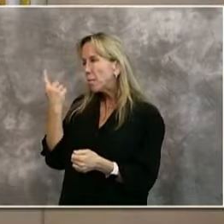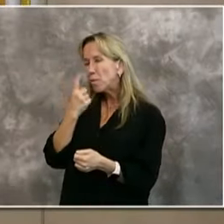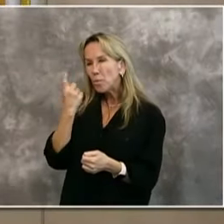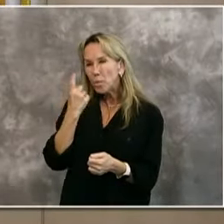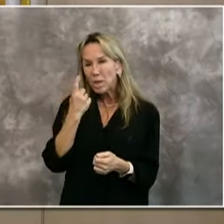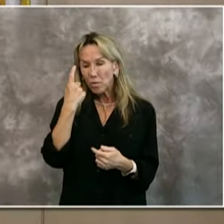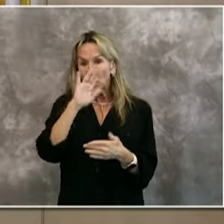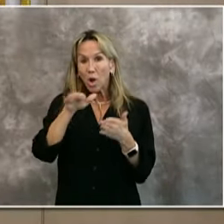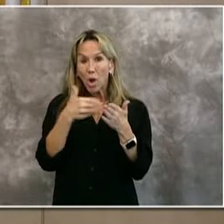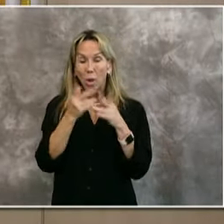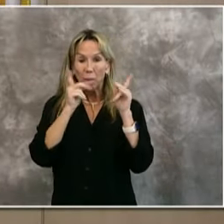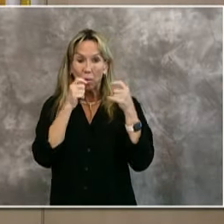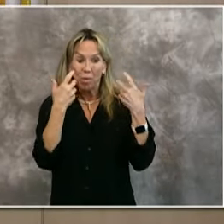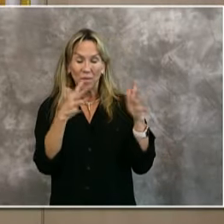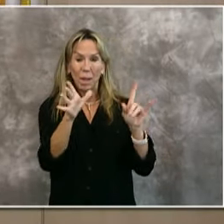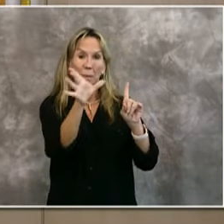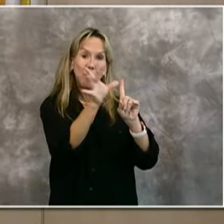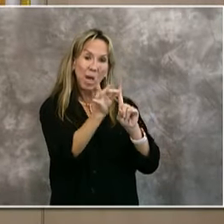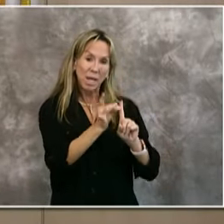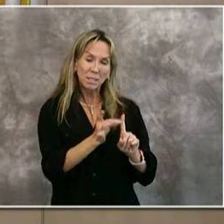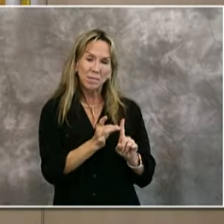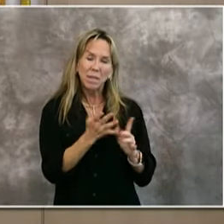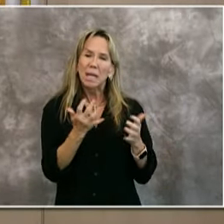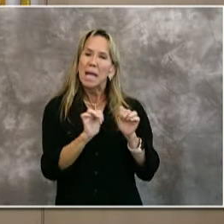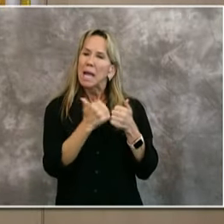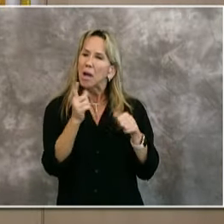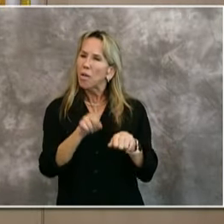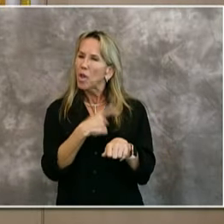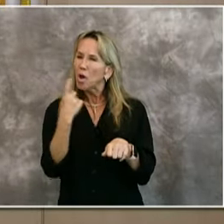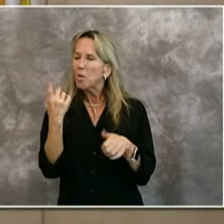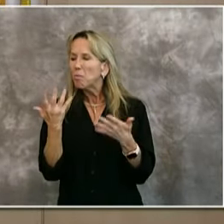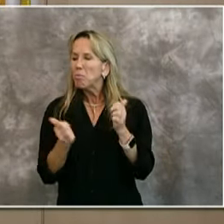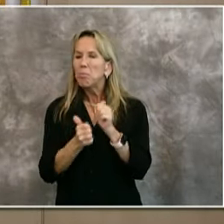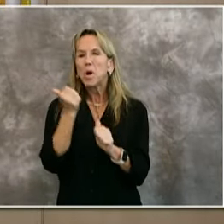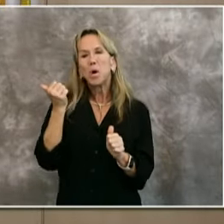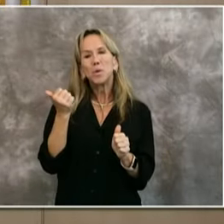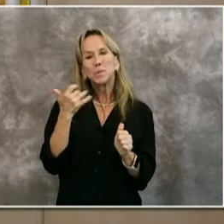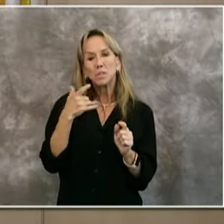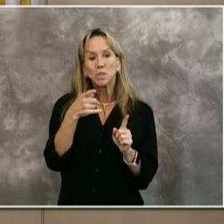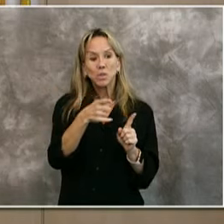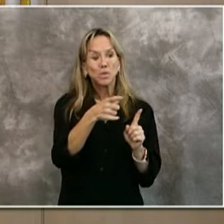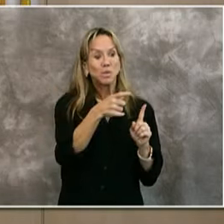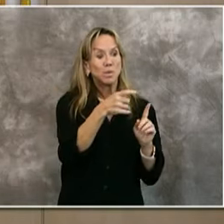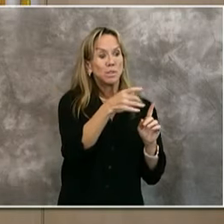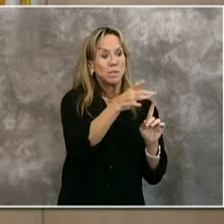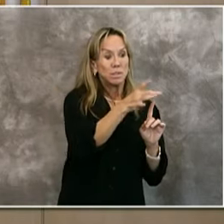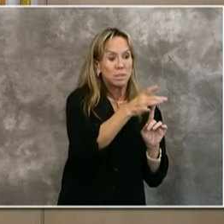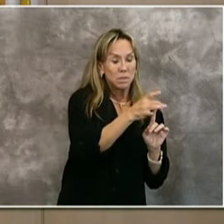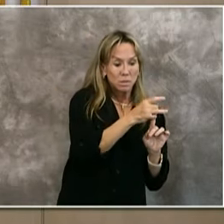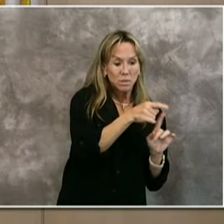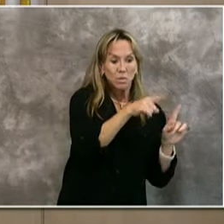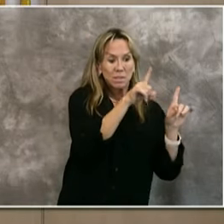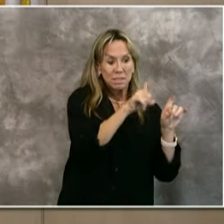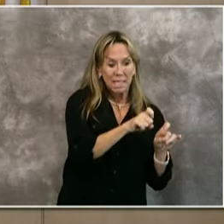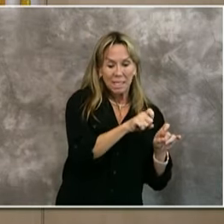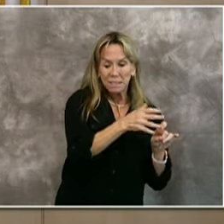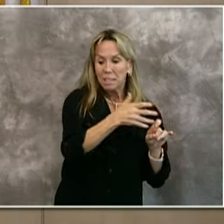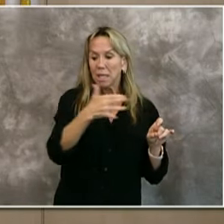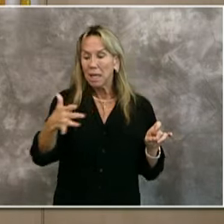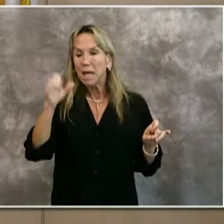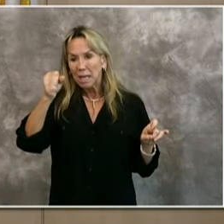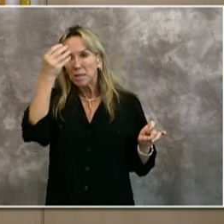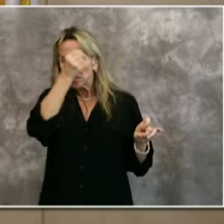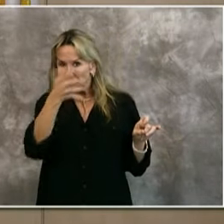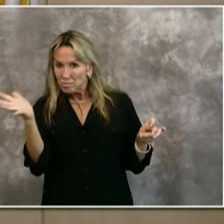for all positive cases, what the average lag is from the time you take a sample to the time you can let us know about it. That could